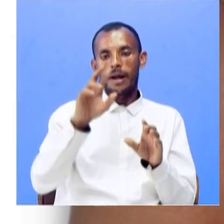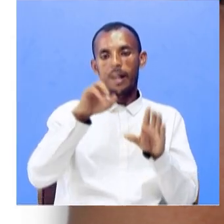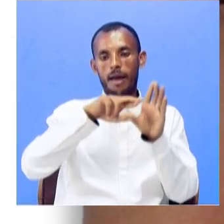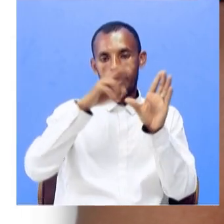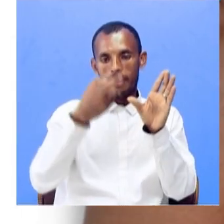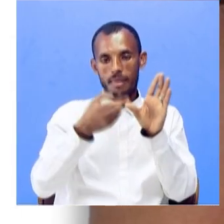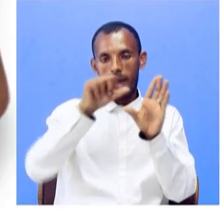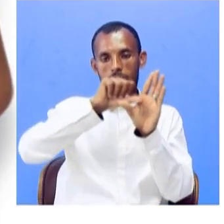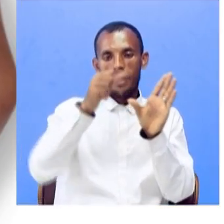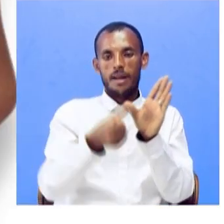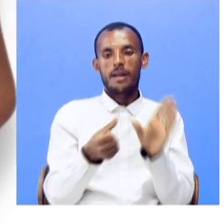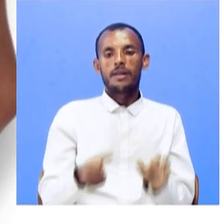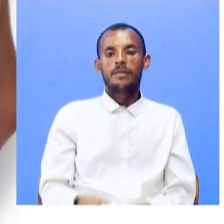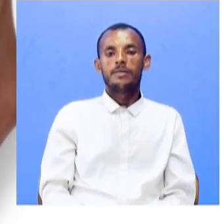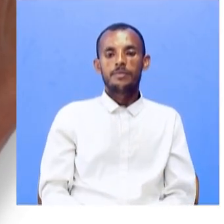Right